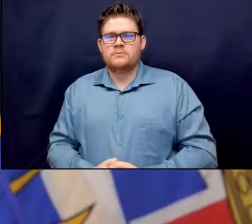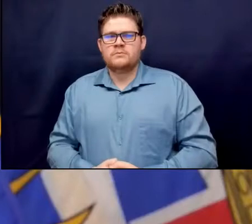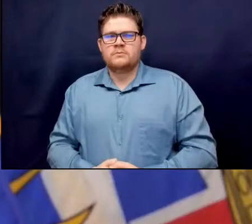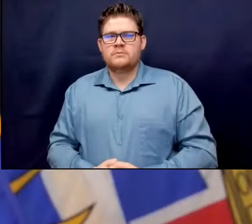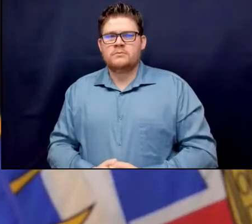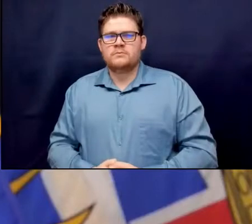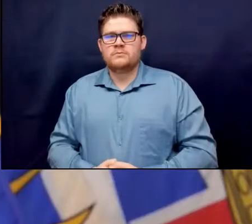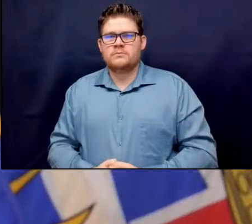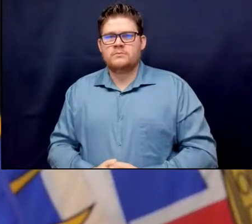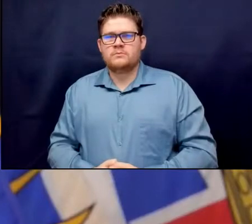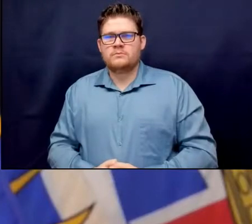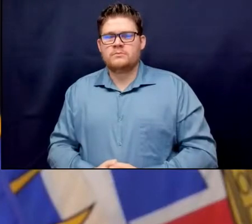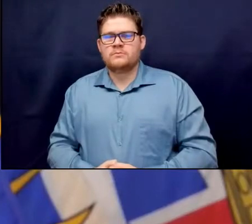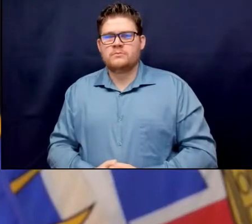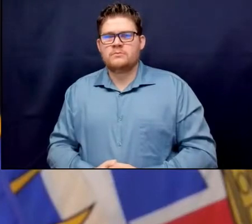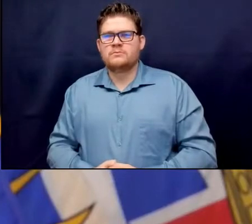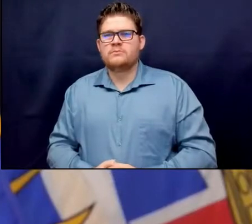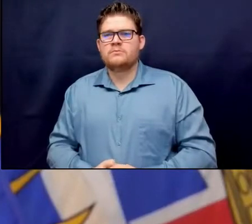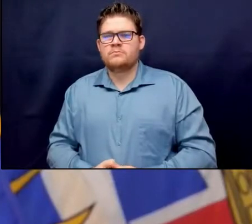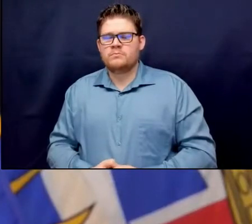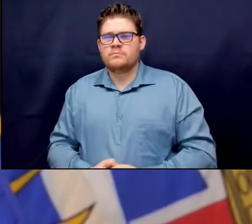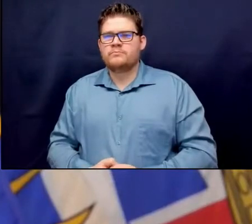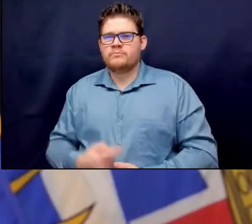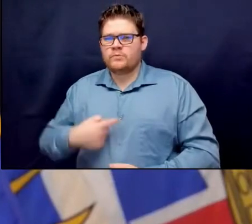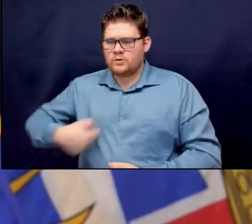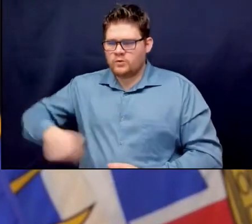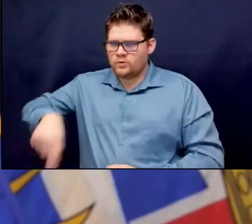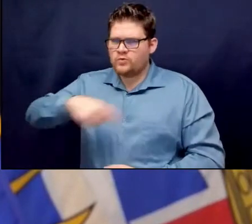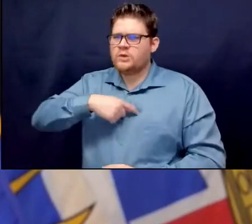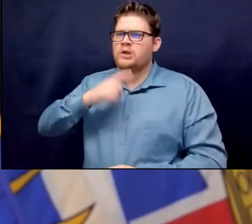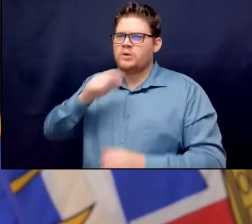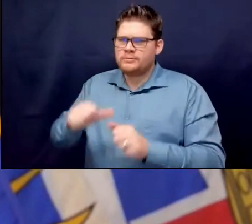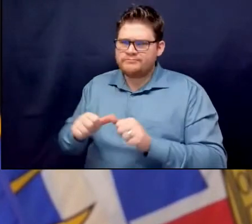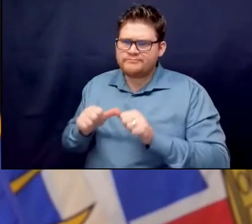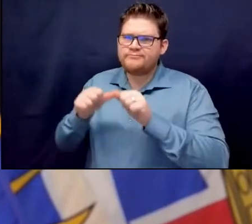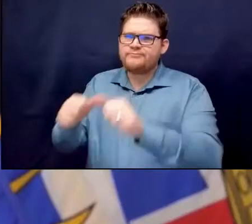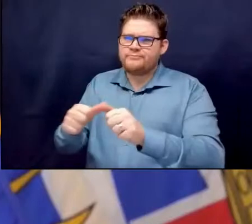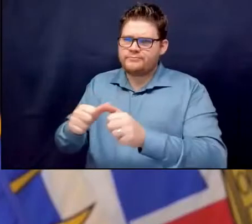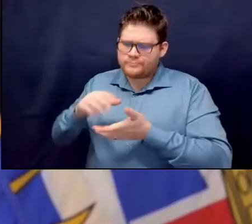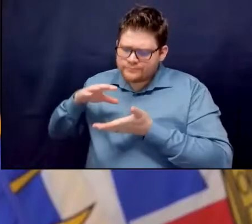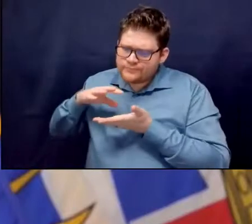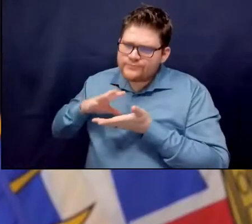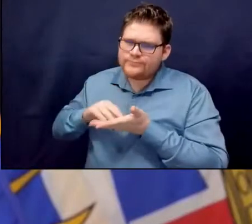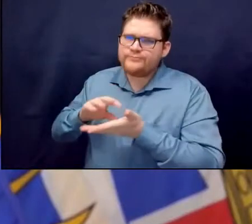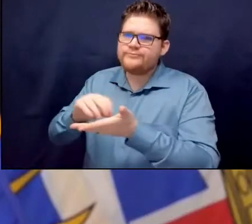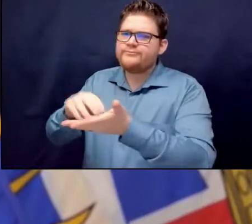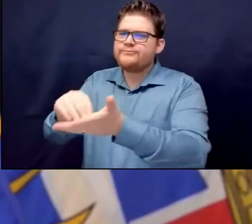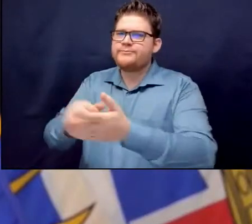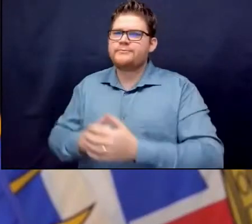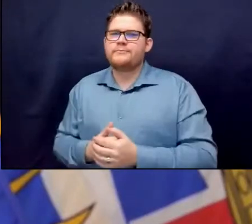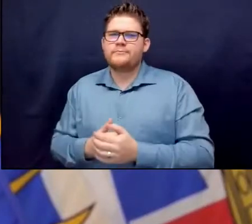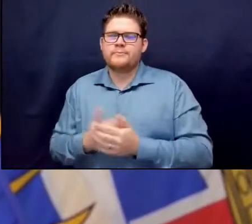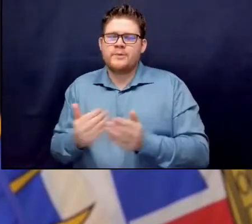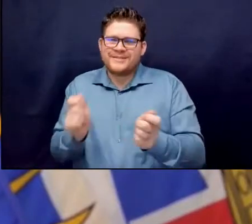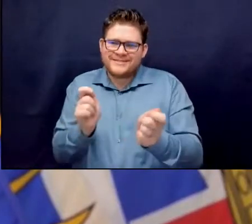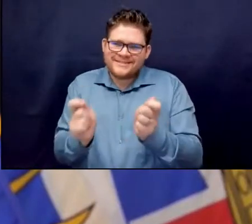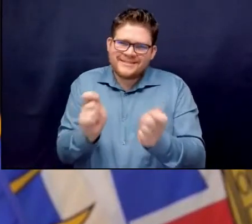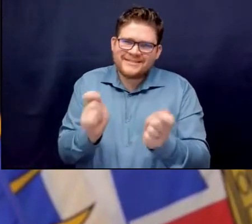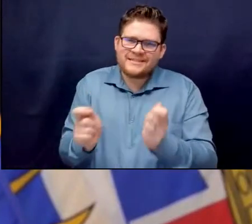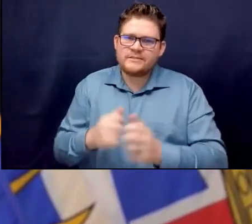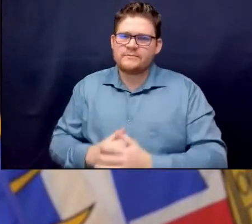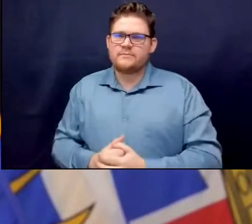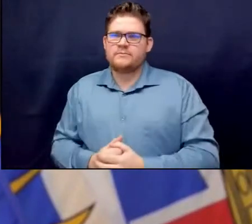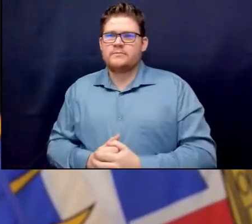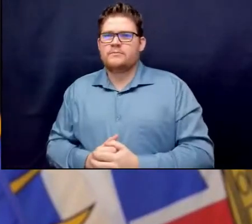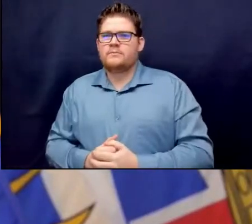and adjust as we learn more in the coming days and weeks. My message to everybody today is that we all need to